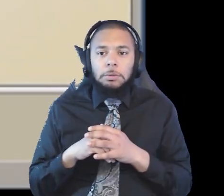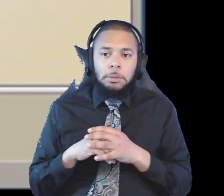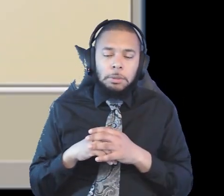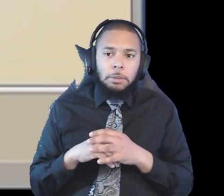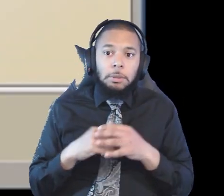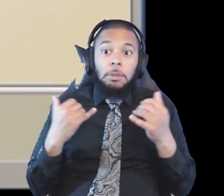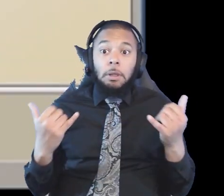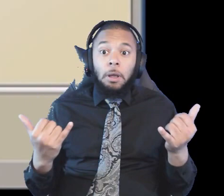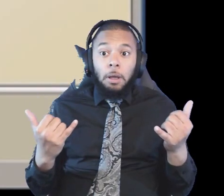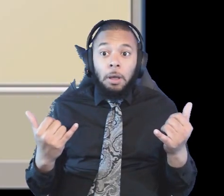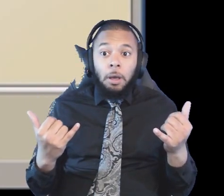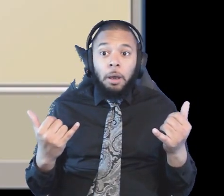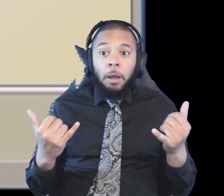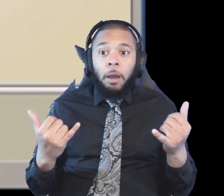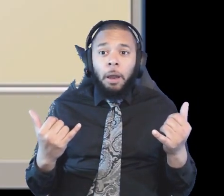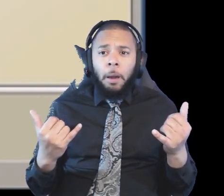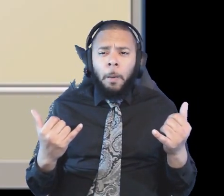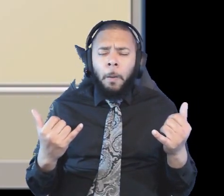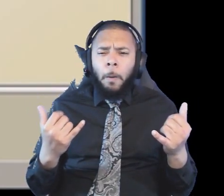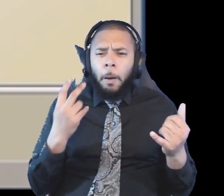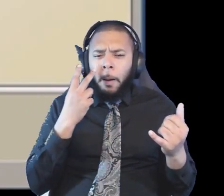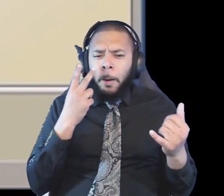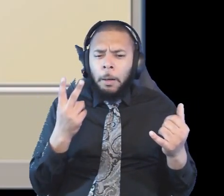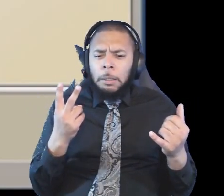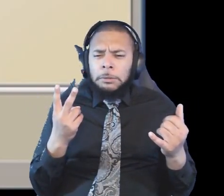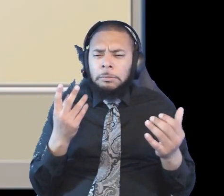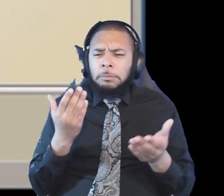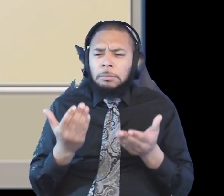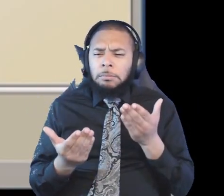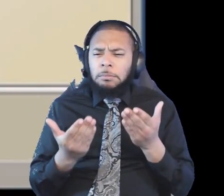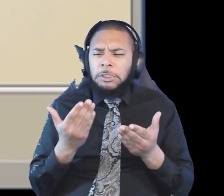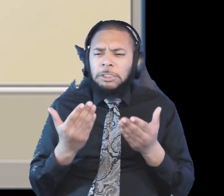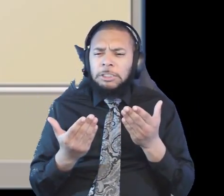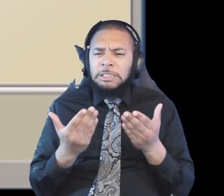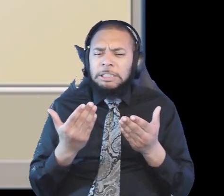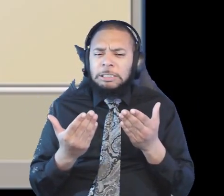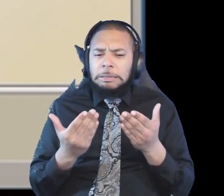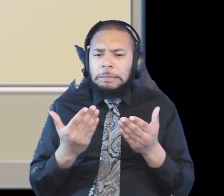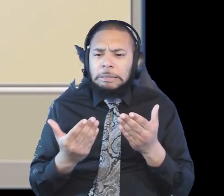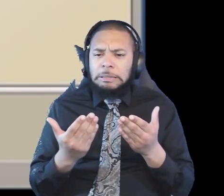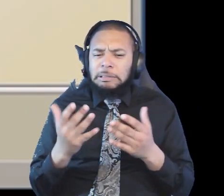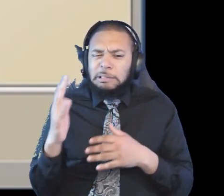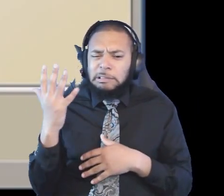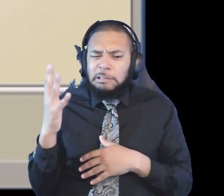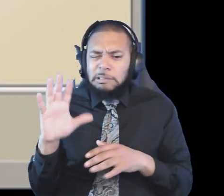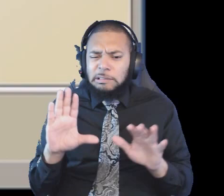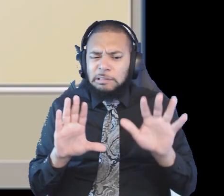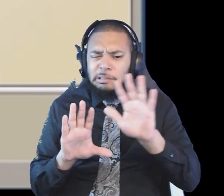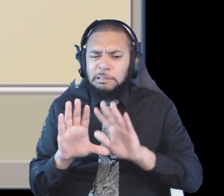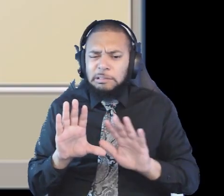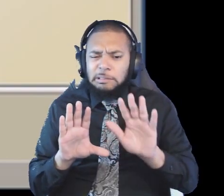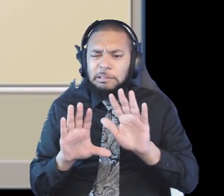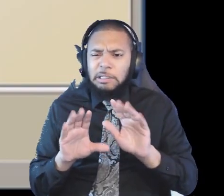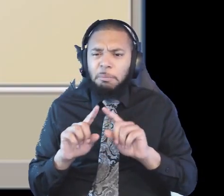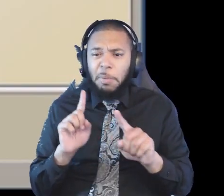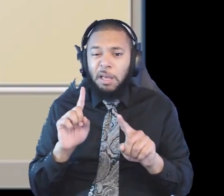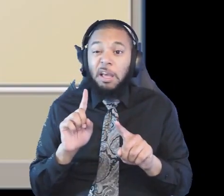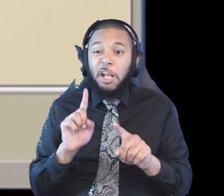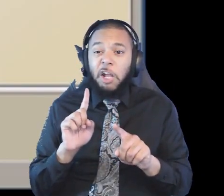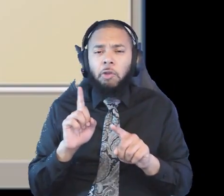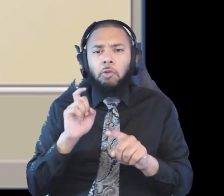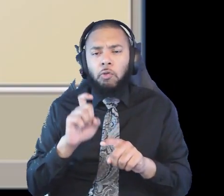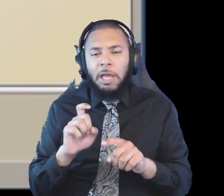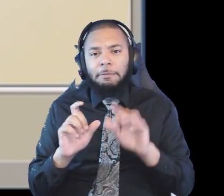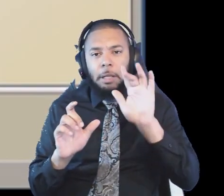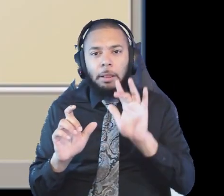And now I see maybe a little bit of an environment, but there's more work that needs to be